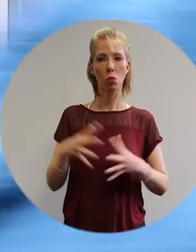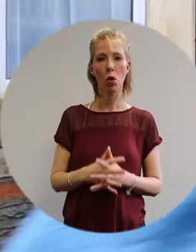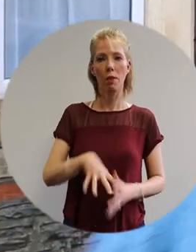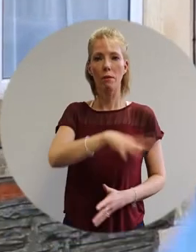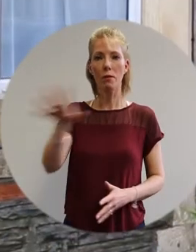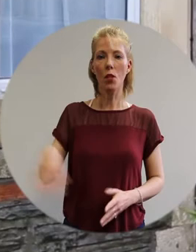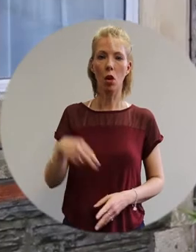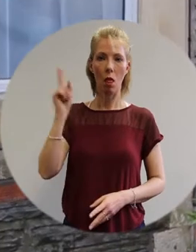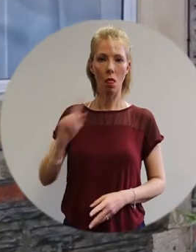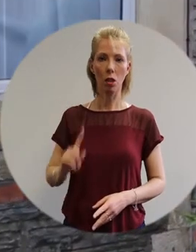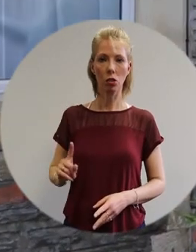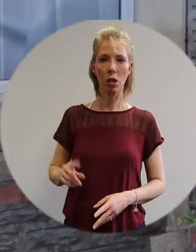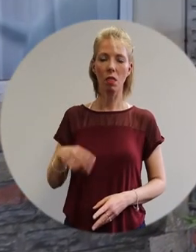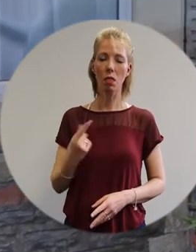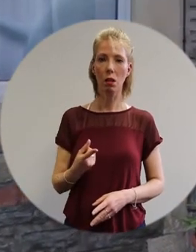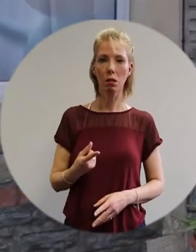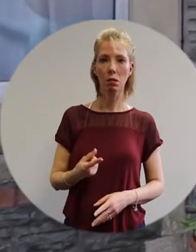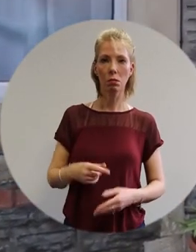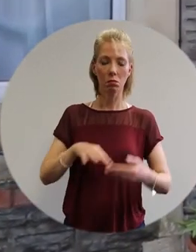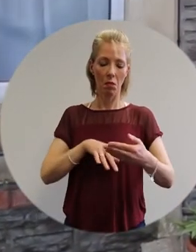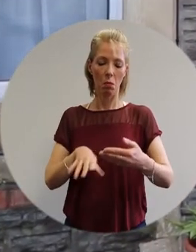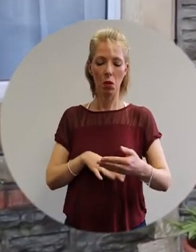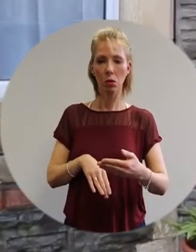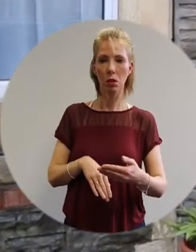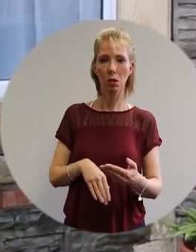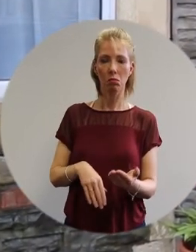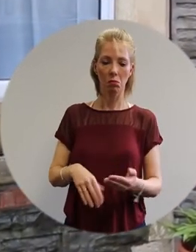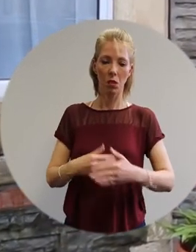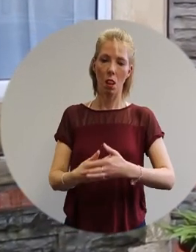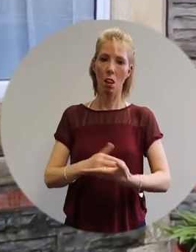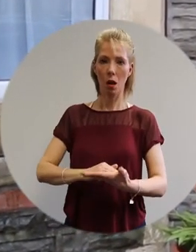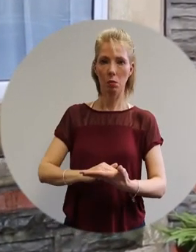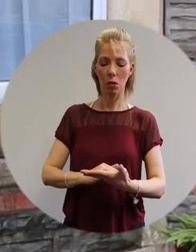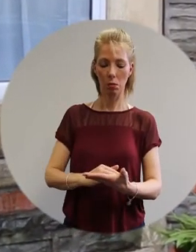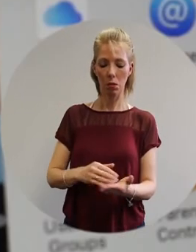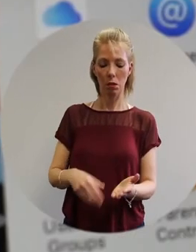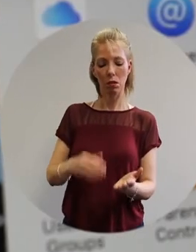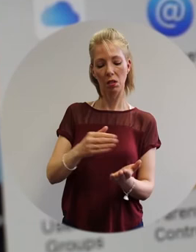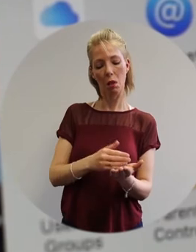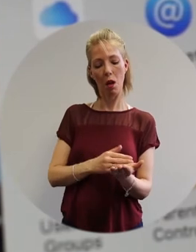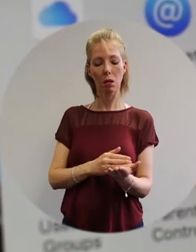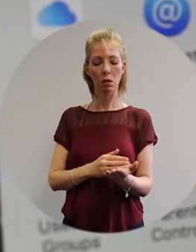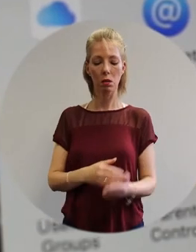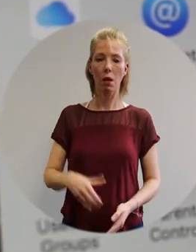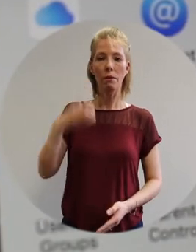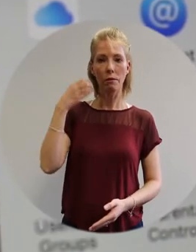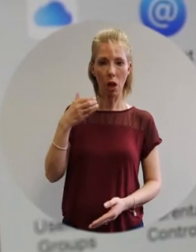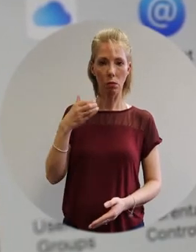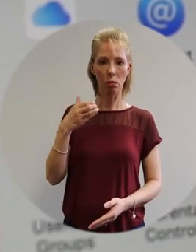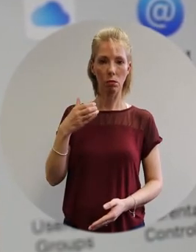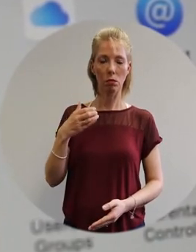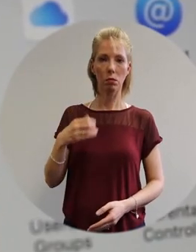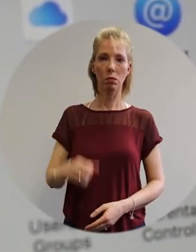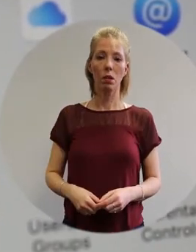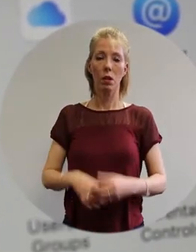Make sure you set up a password or pin for all your devices including your computer, laptop, phone and tablet.